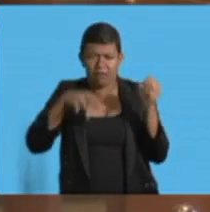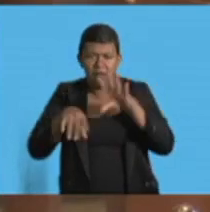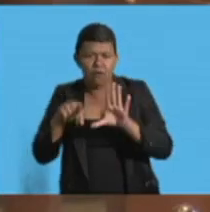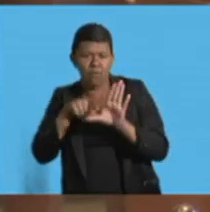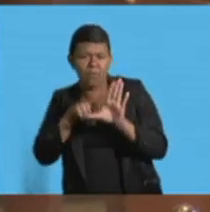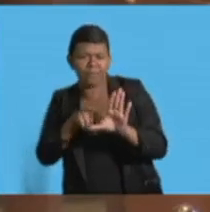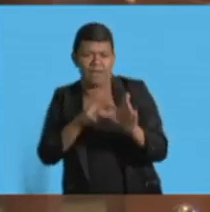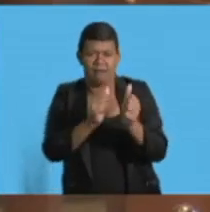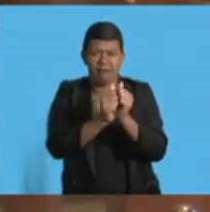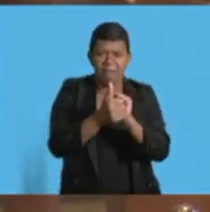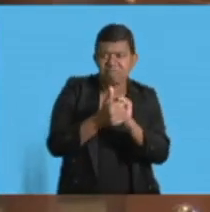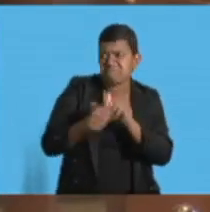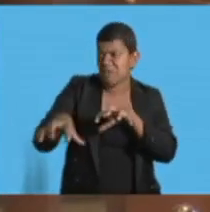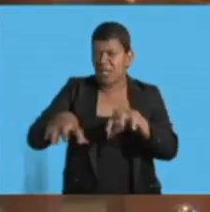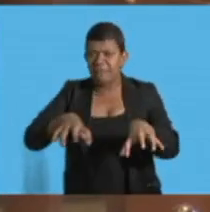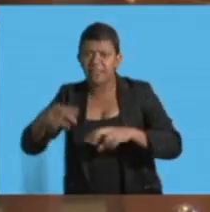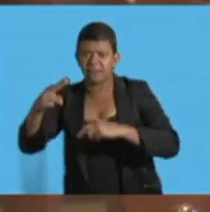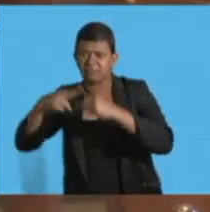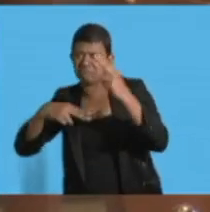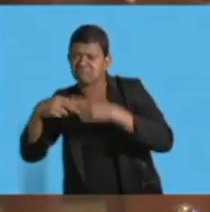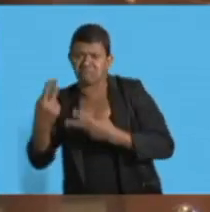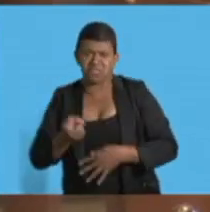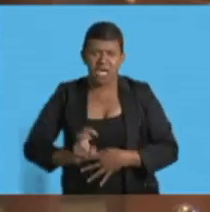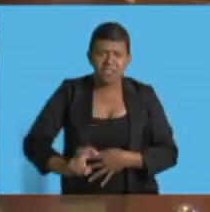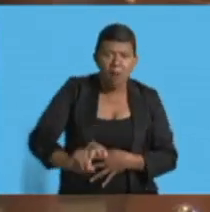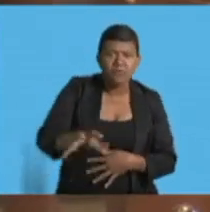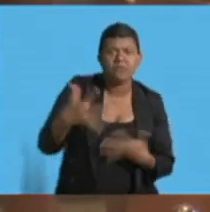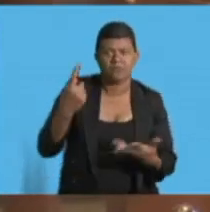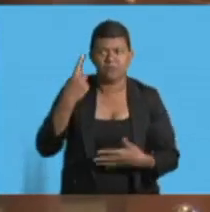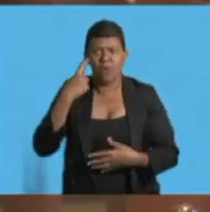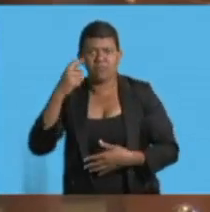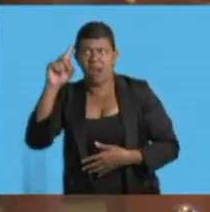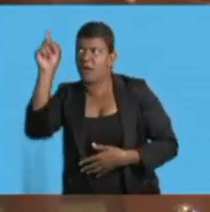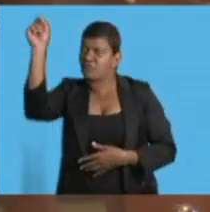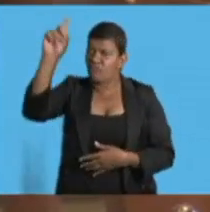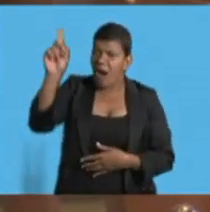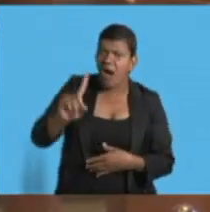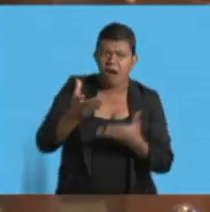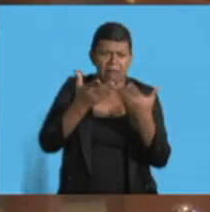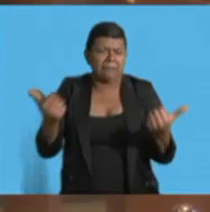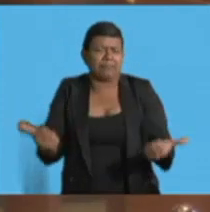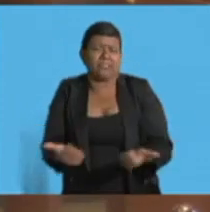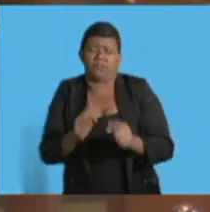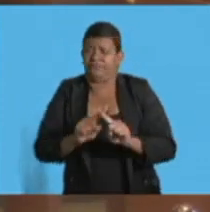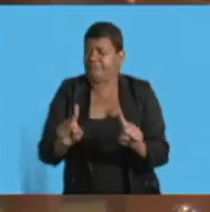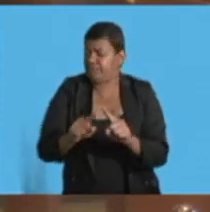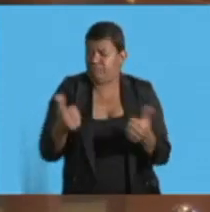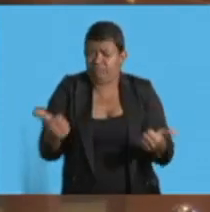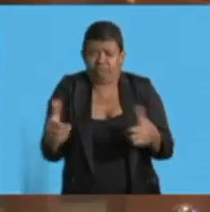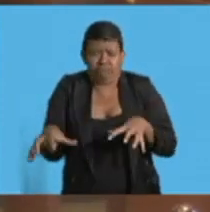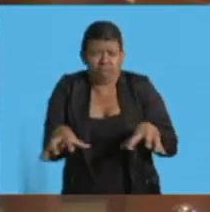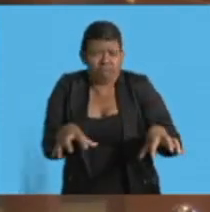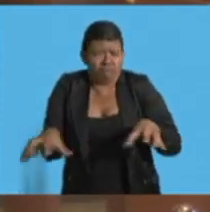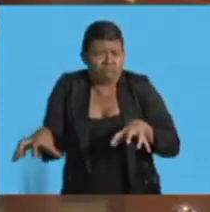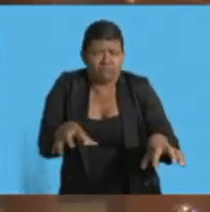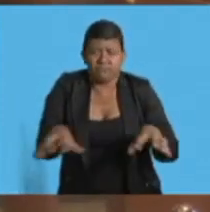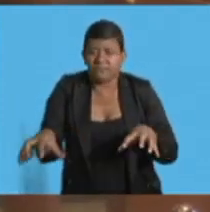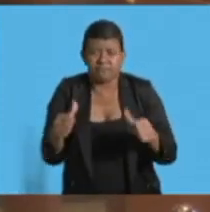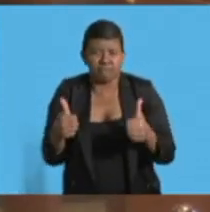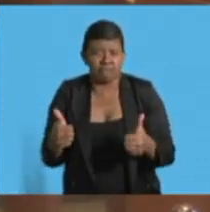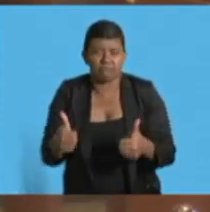infrastructure, transportation, water and electricity, and the list goes on. Madam Speaker, Fiji has